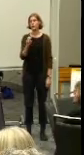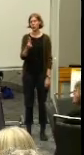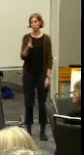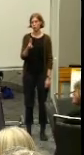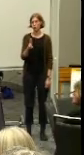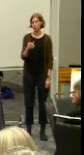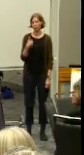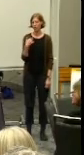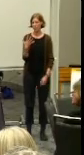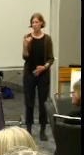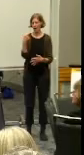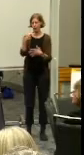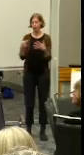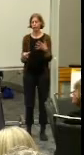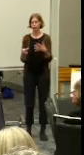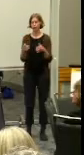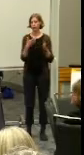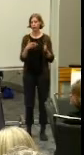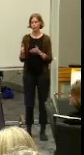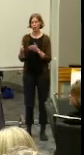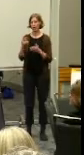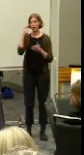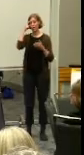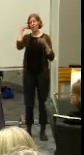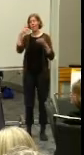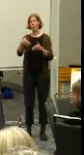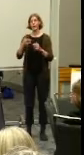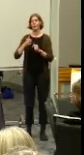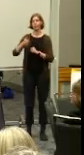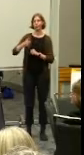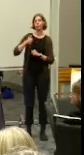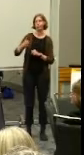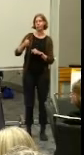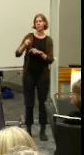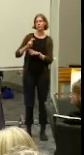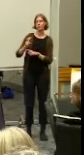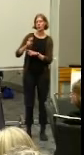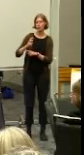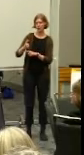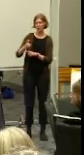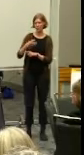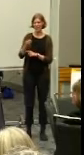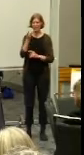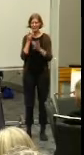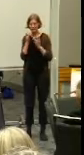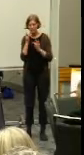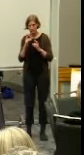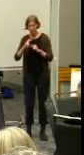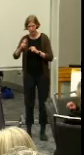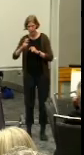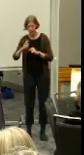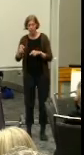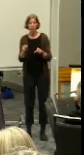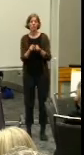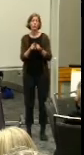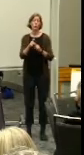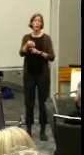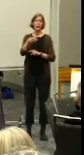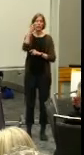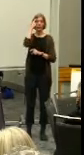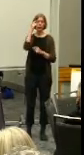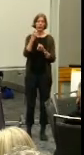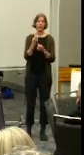at transportation and the lack of, and the need for business technical assistance for the area, the need for safety and